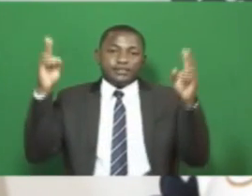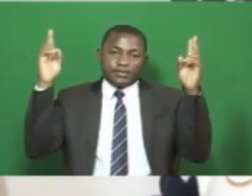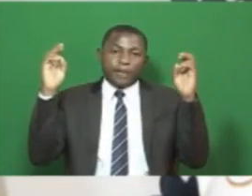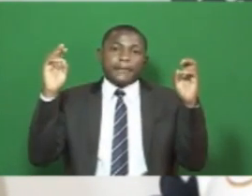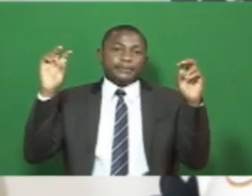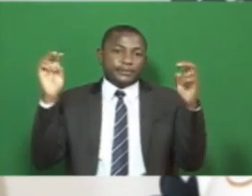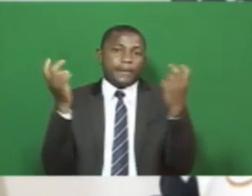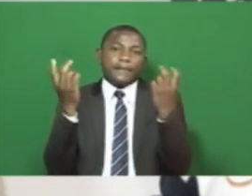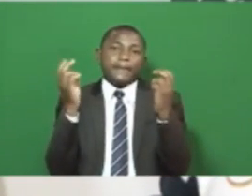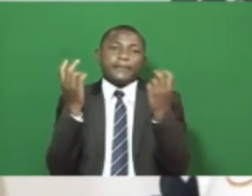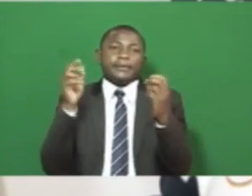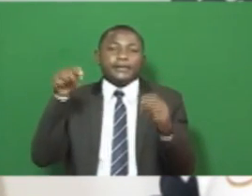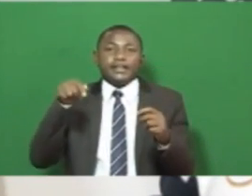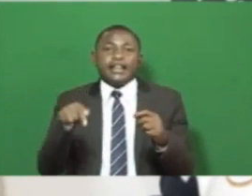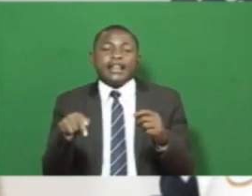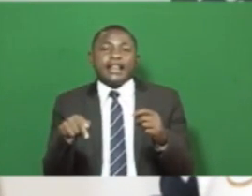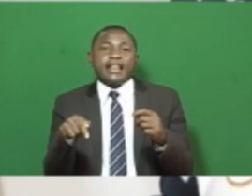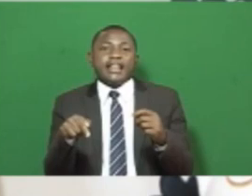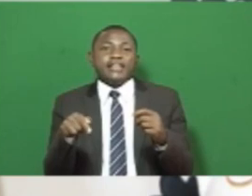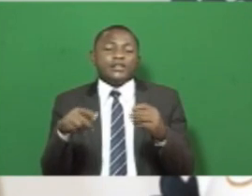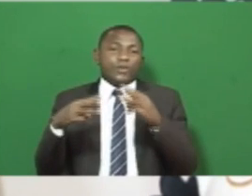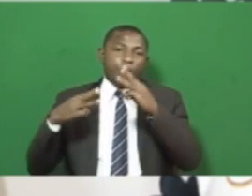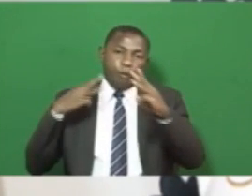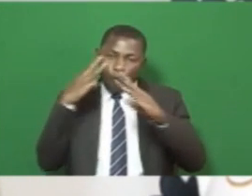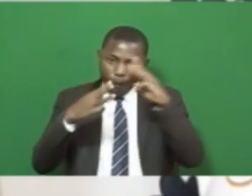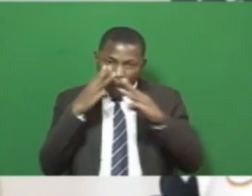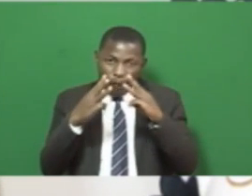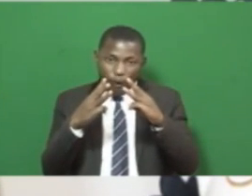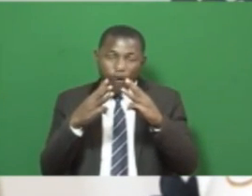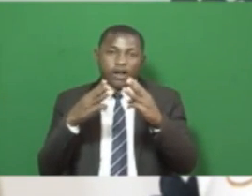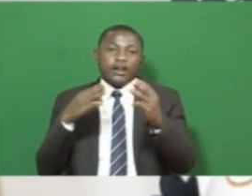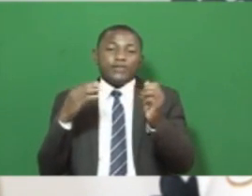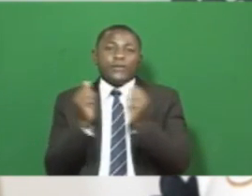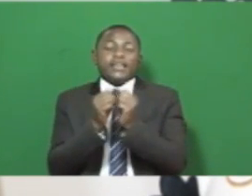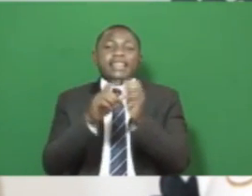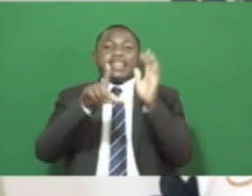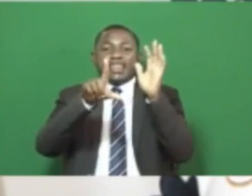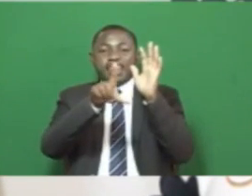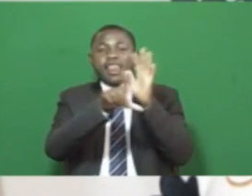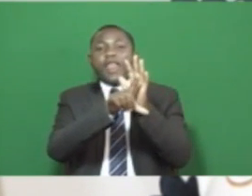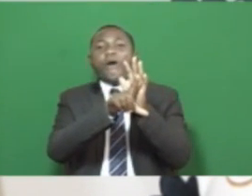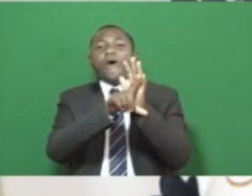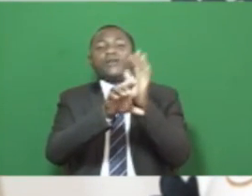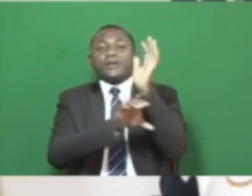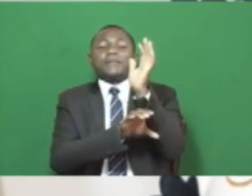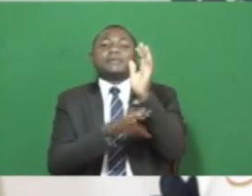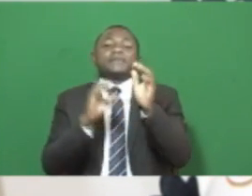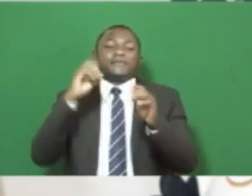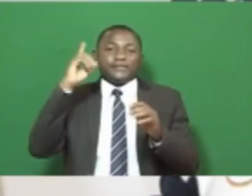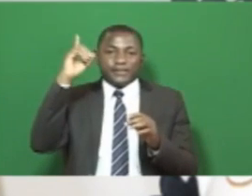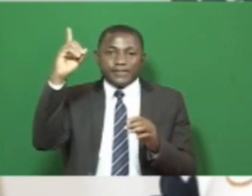musoro wedu wenyaya muri kurerera nhasi iri kuti hondo nemutemo wamwari pane hondo